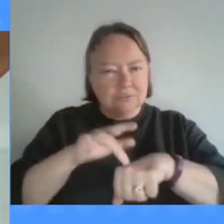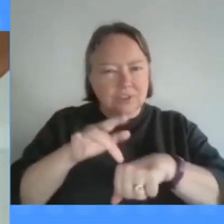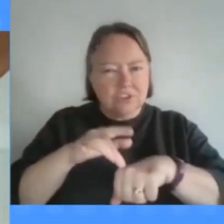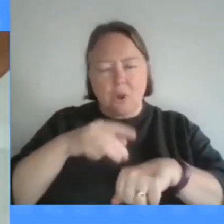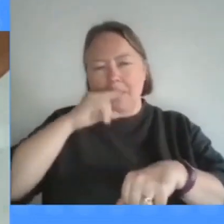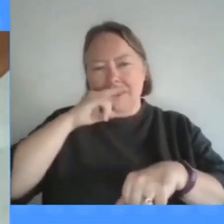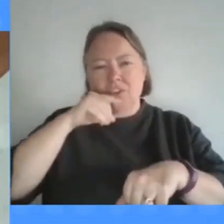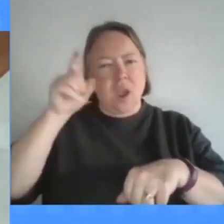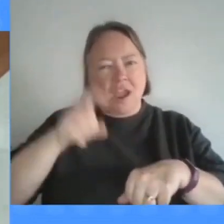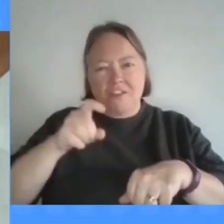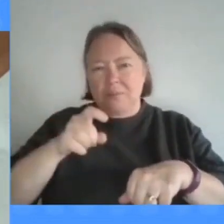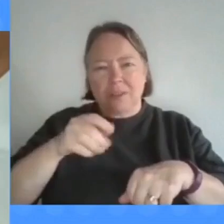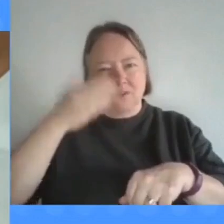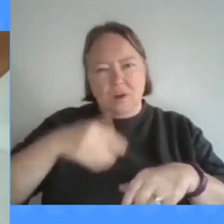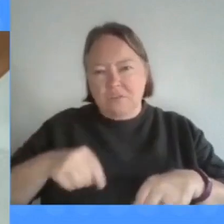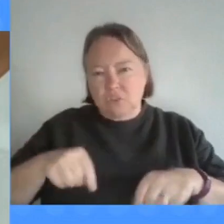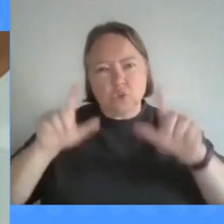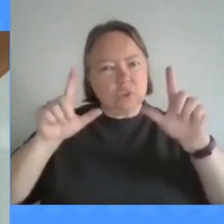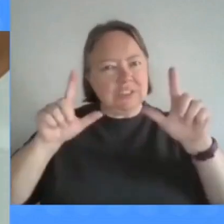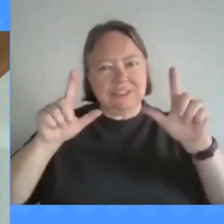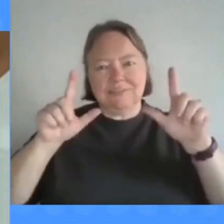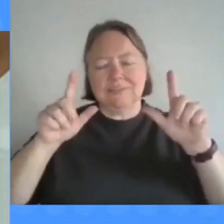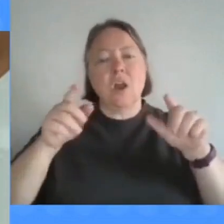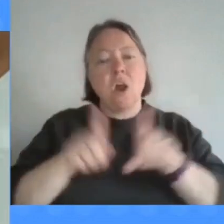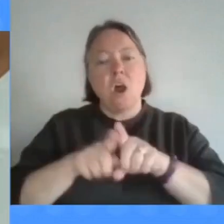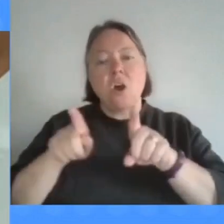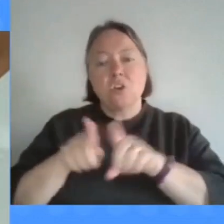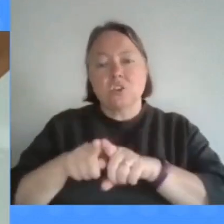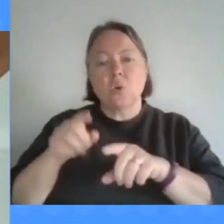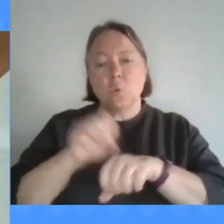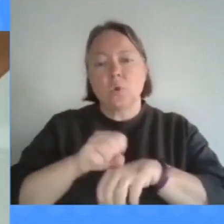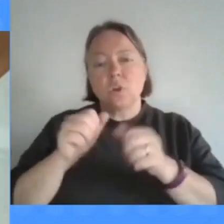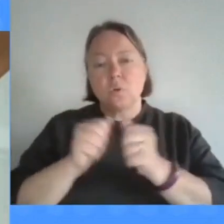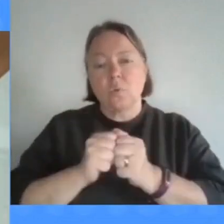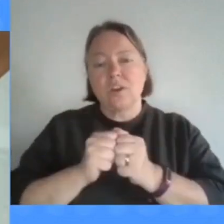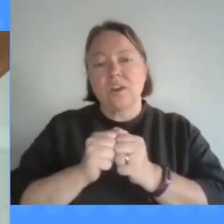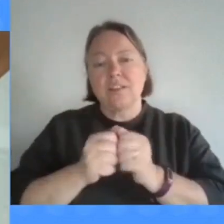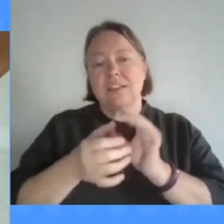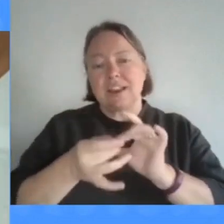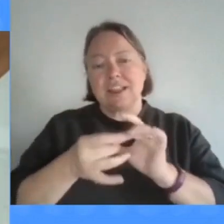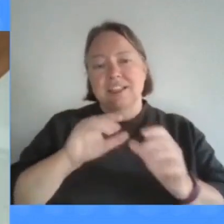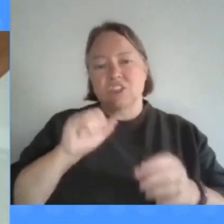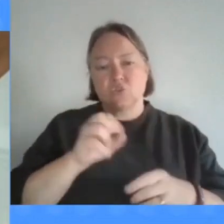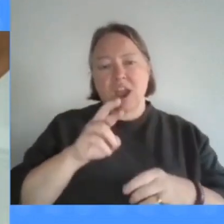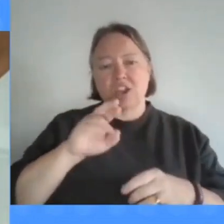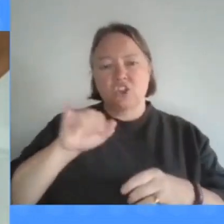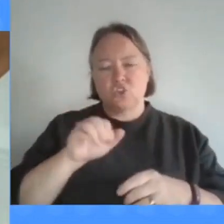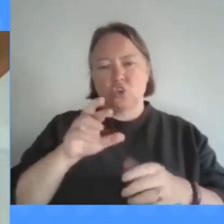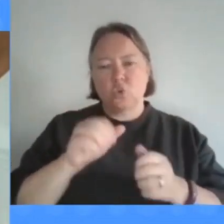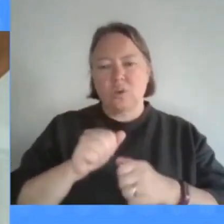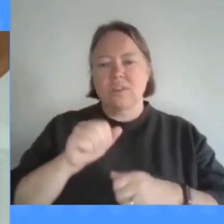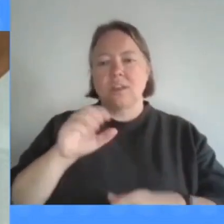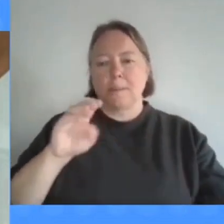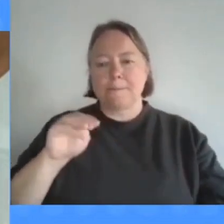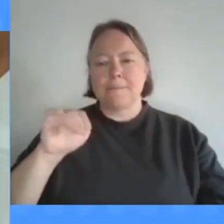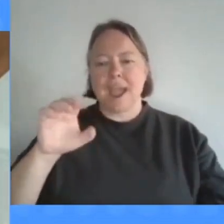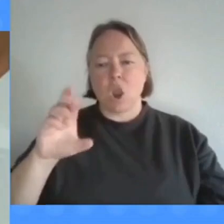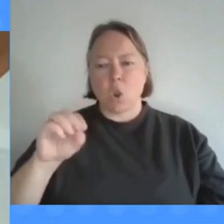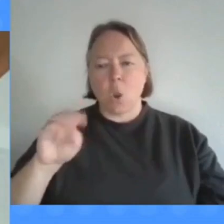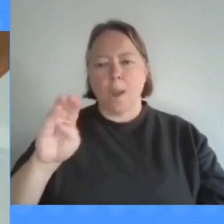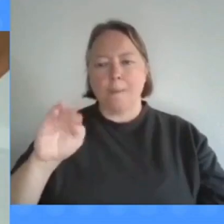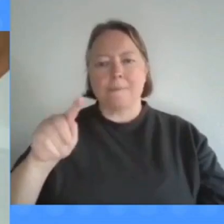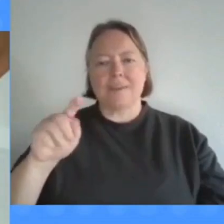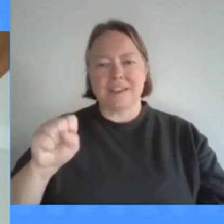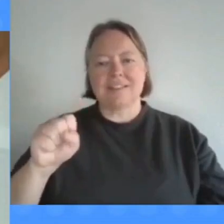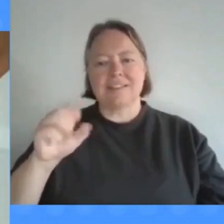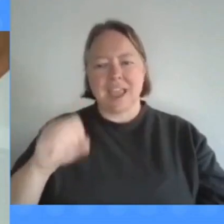necessarily need to be in front of a screen. We've also been working with connecting Scratch Junior with microbits and Arduino, so you can create a lot